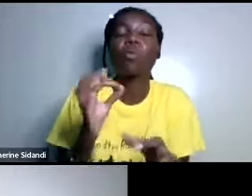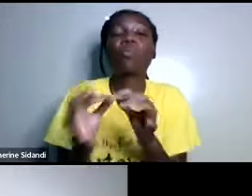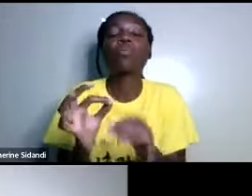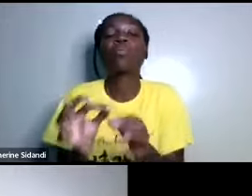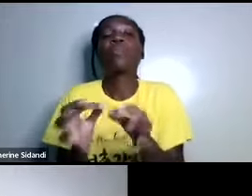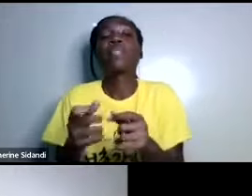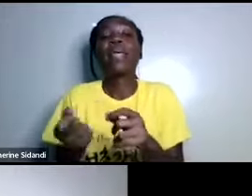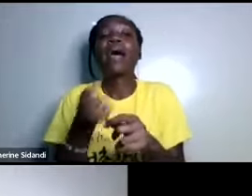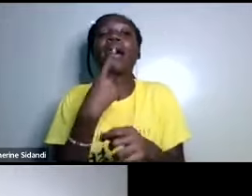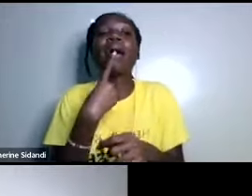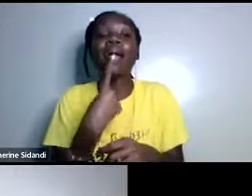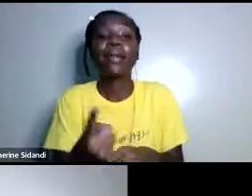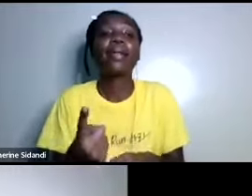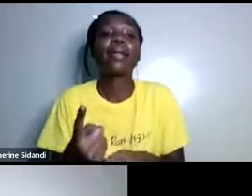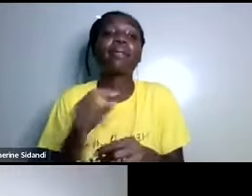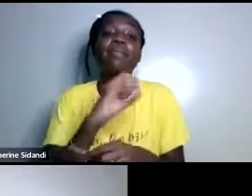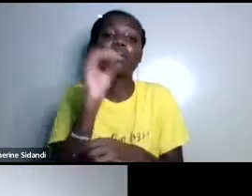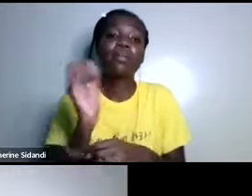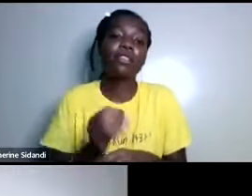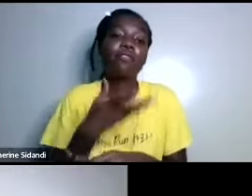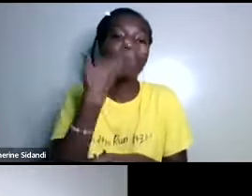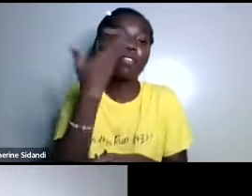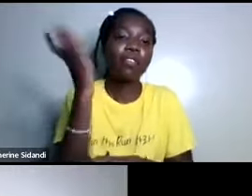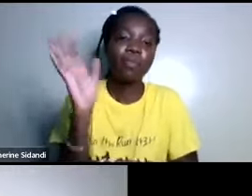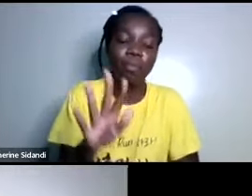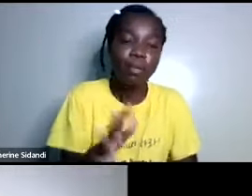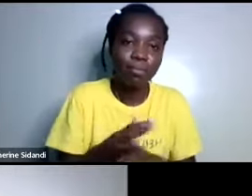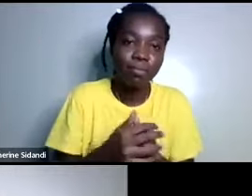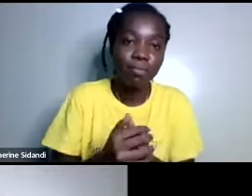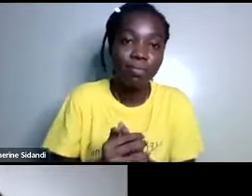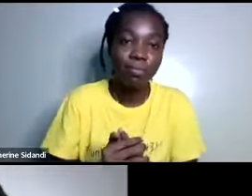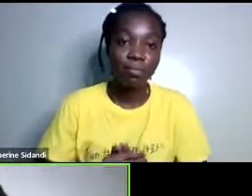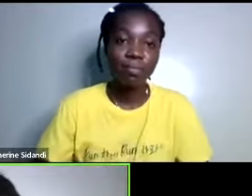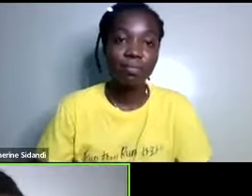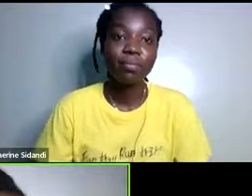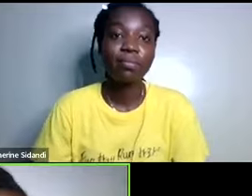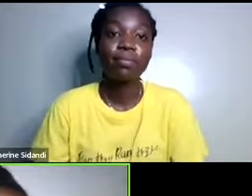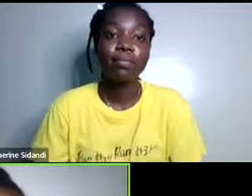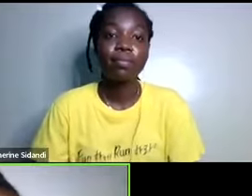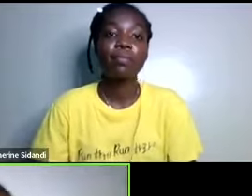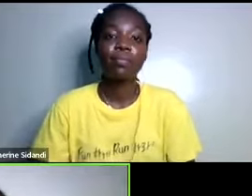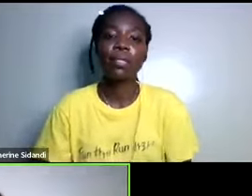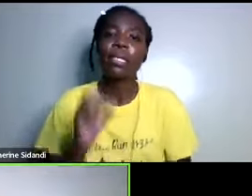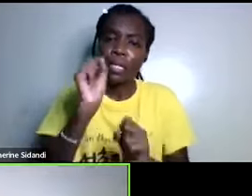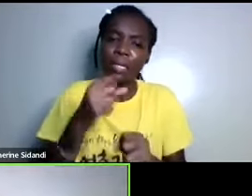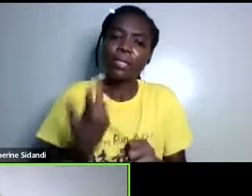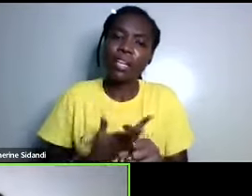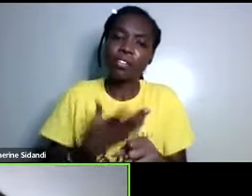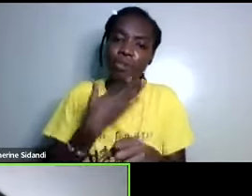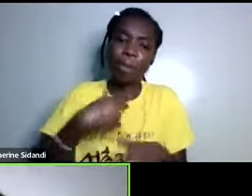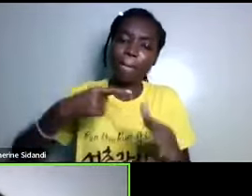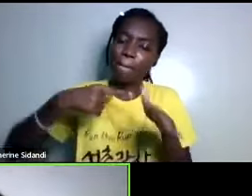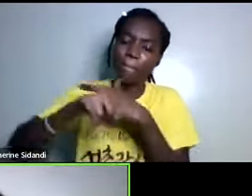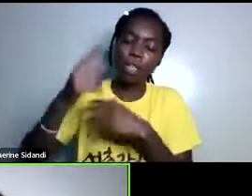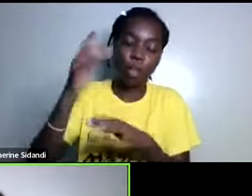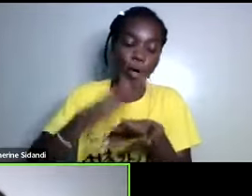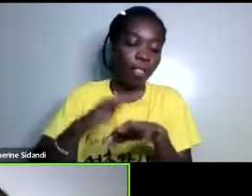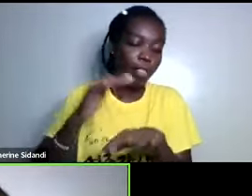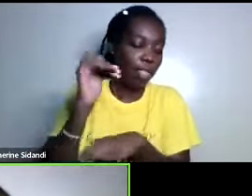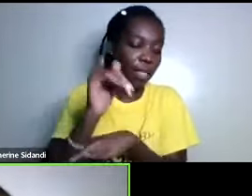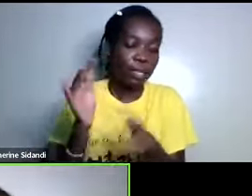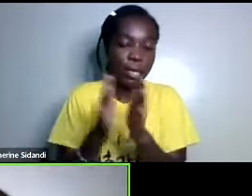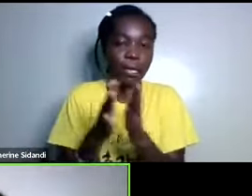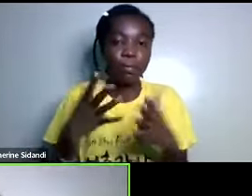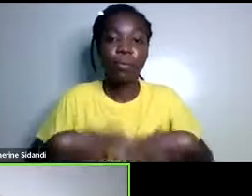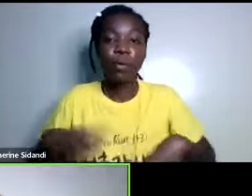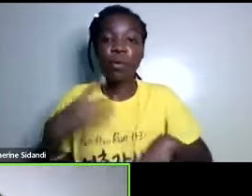at least a guide on, getting things started. Of course, we want to deep dive on this, and I'm sure the people on this call will